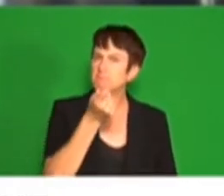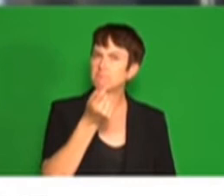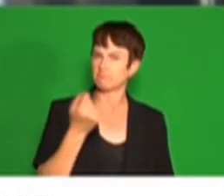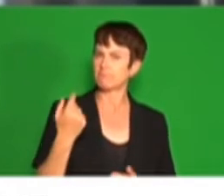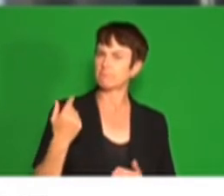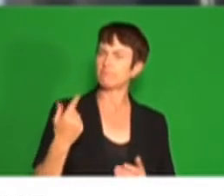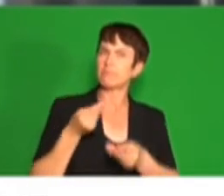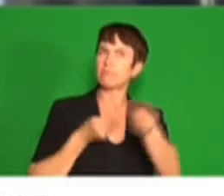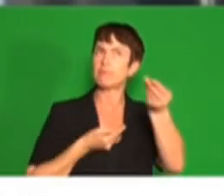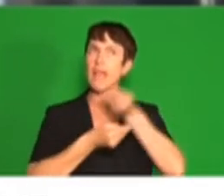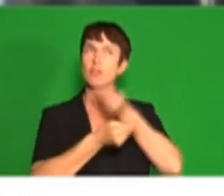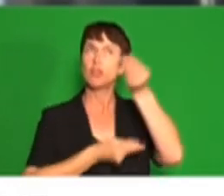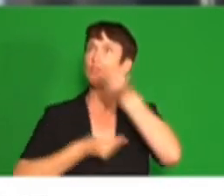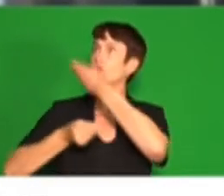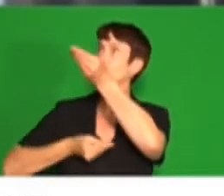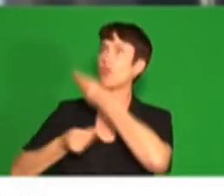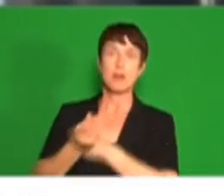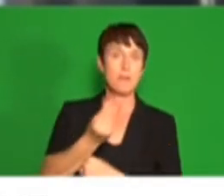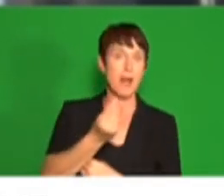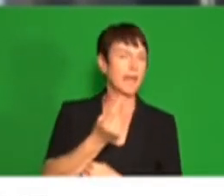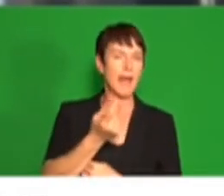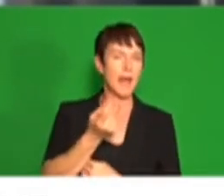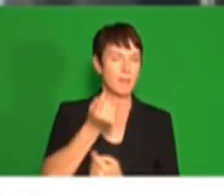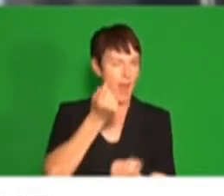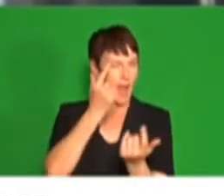expected, however, to